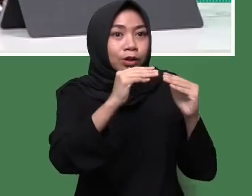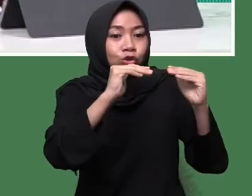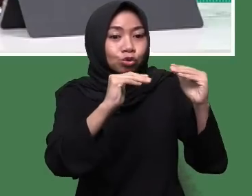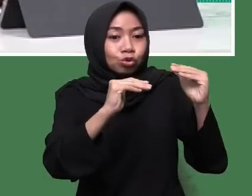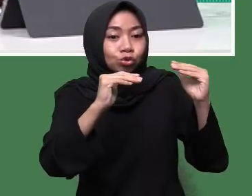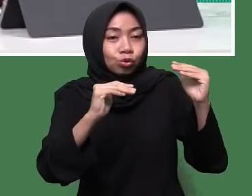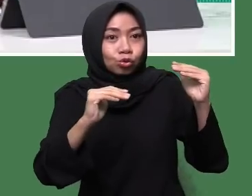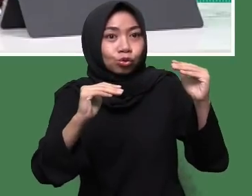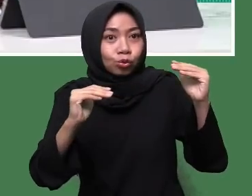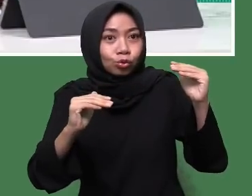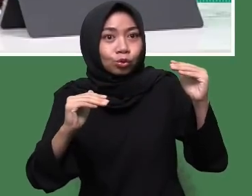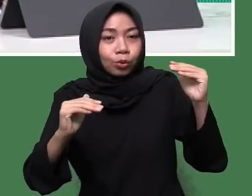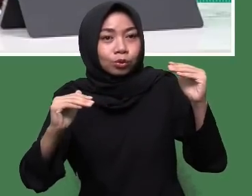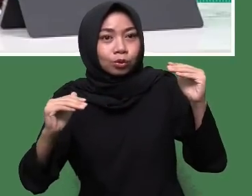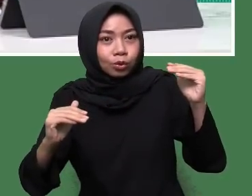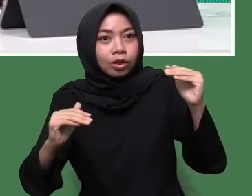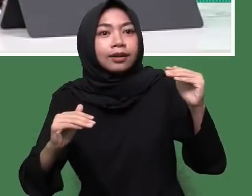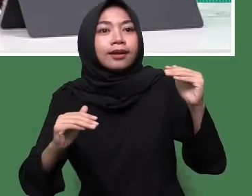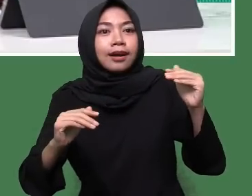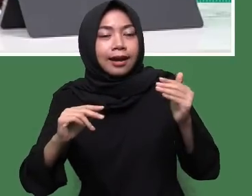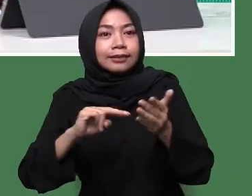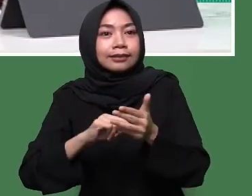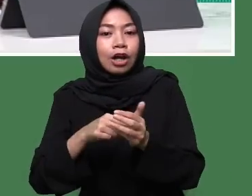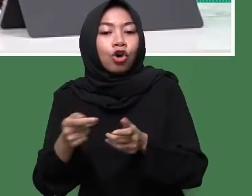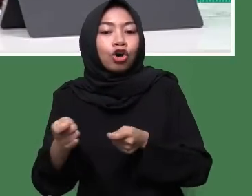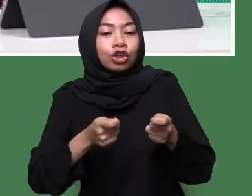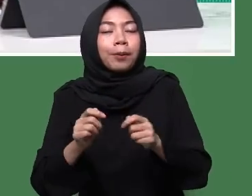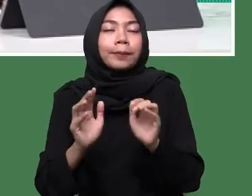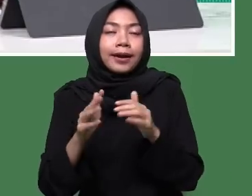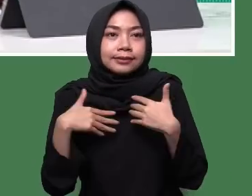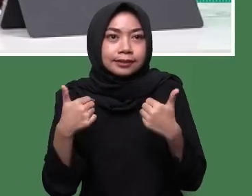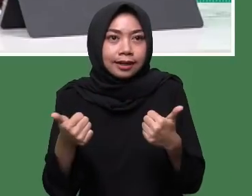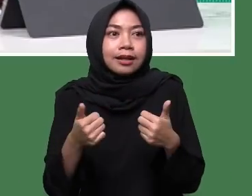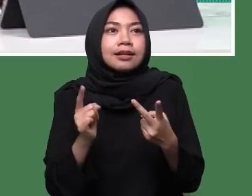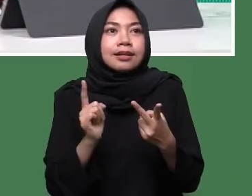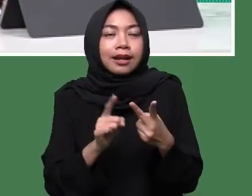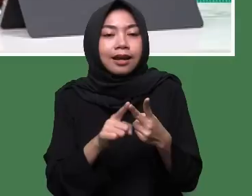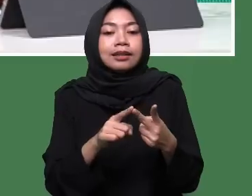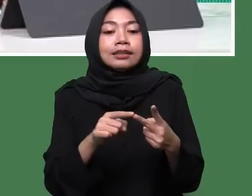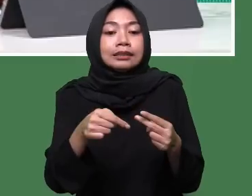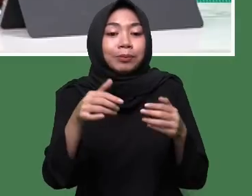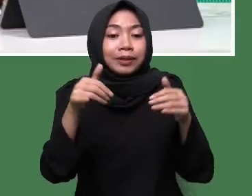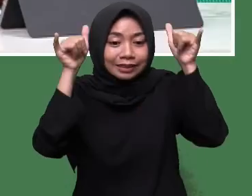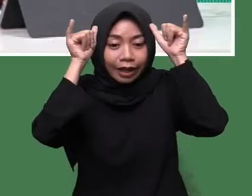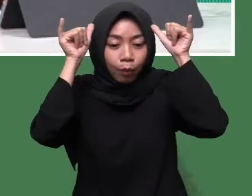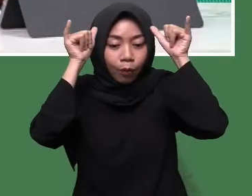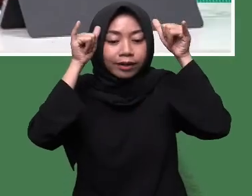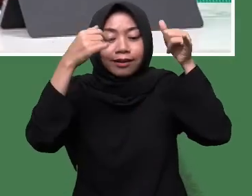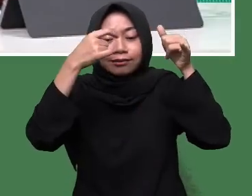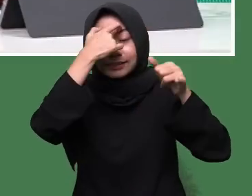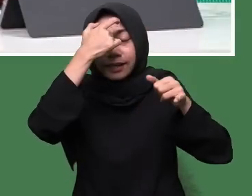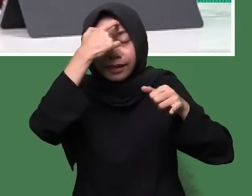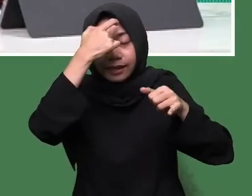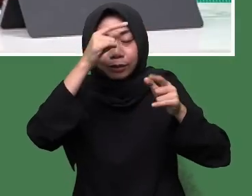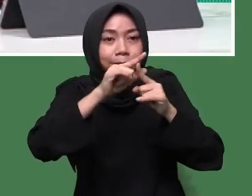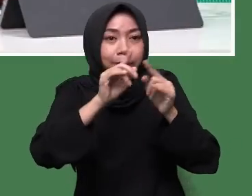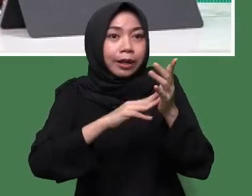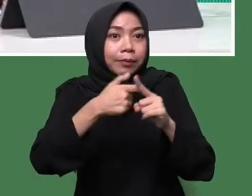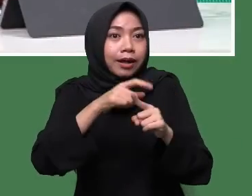case. And recovered is also important to make sure that they're recovered. But then with